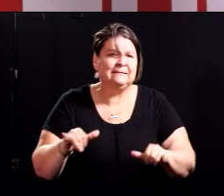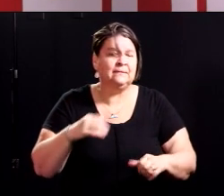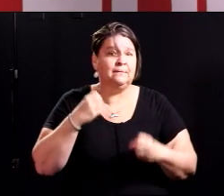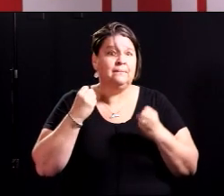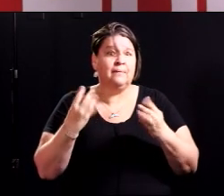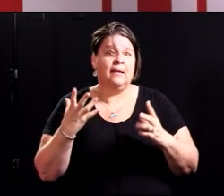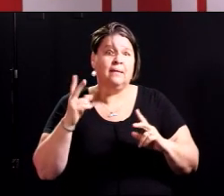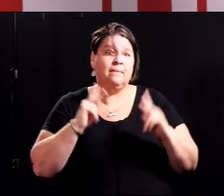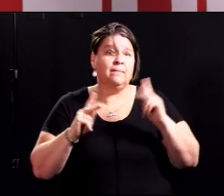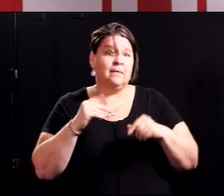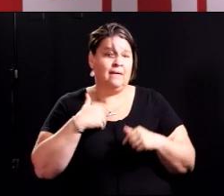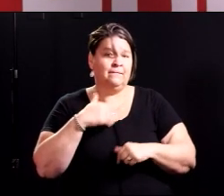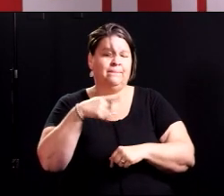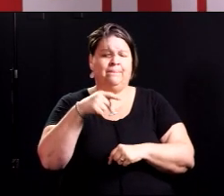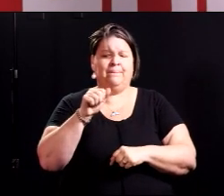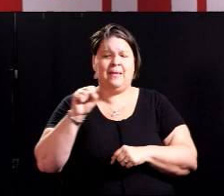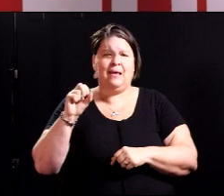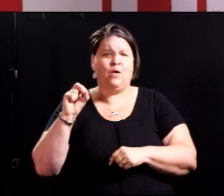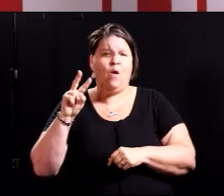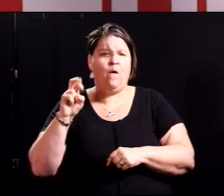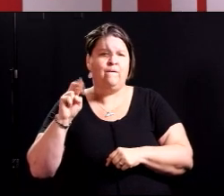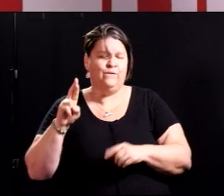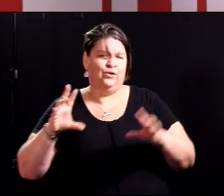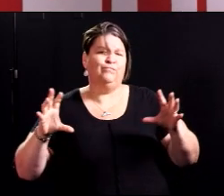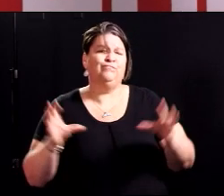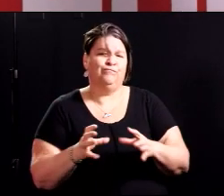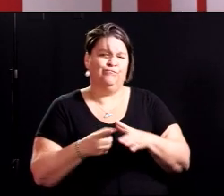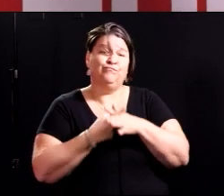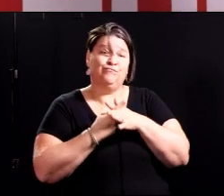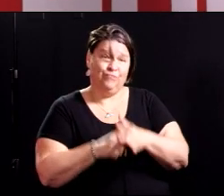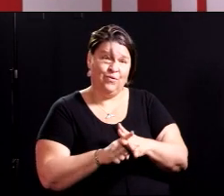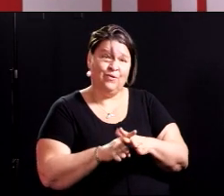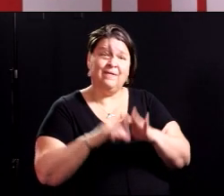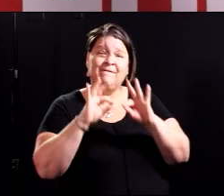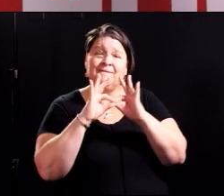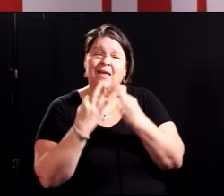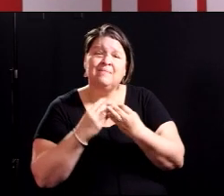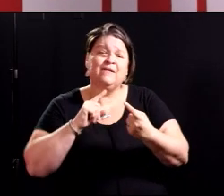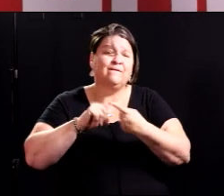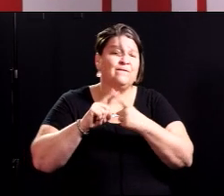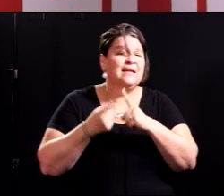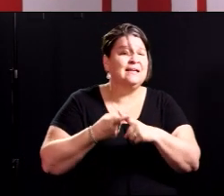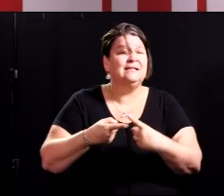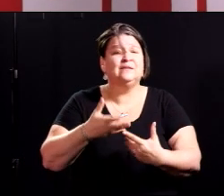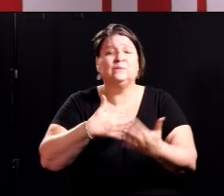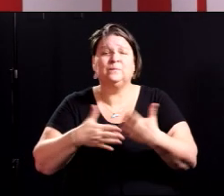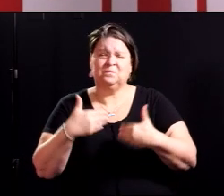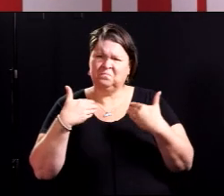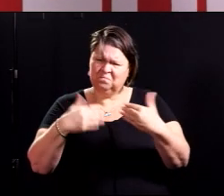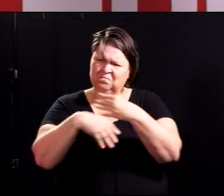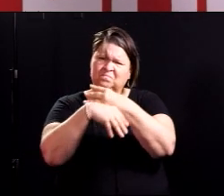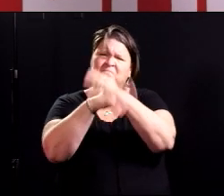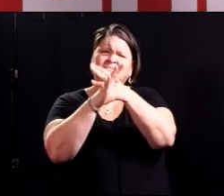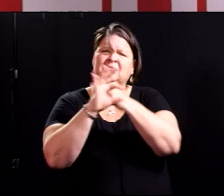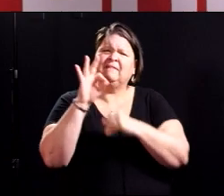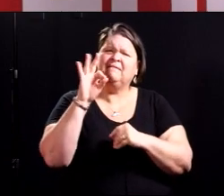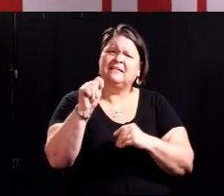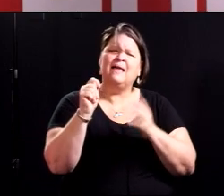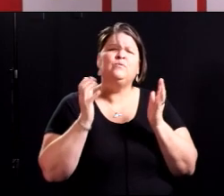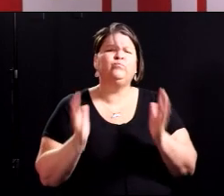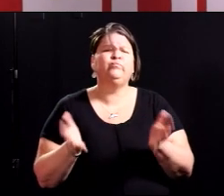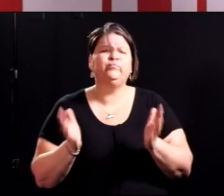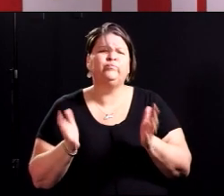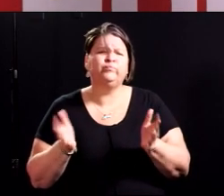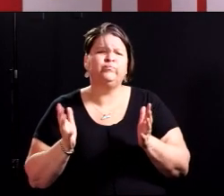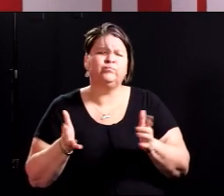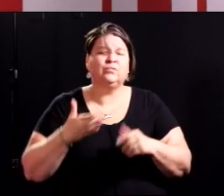it's a time of family and friends. Take the opportunity to FaceTime with your friends, to get out in your front yard and talk